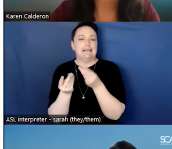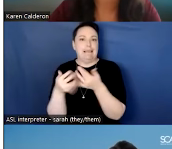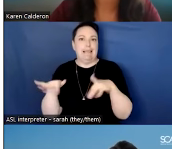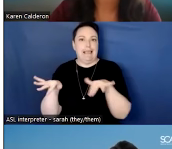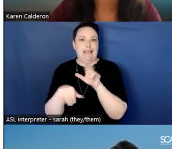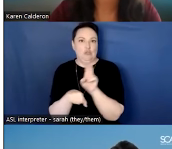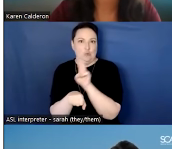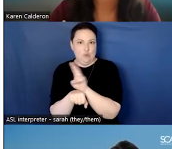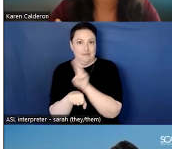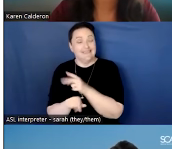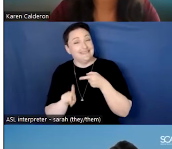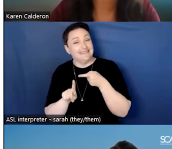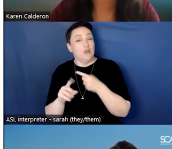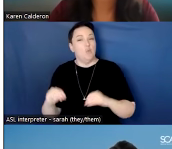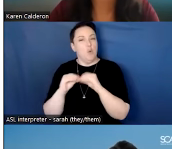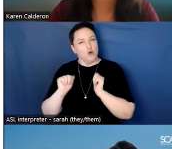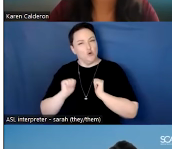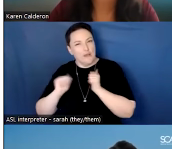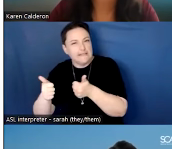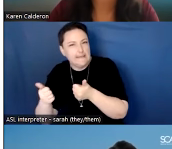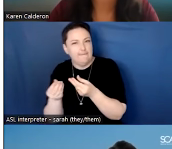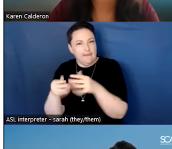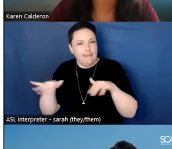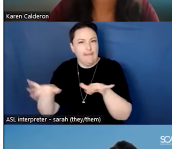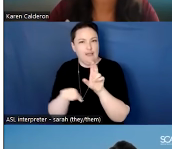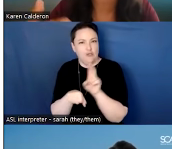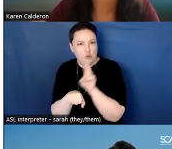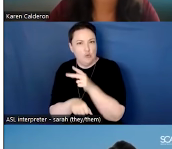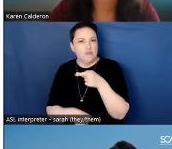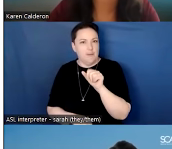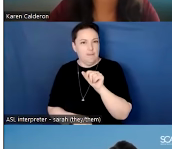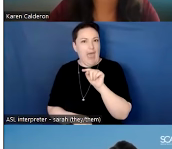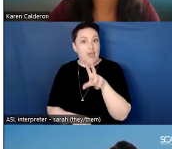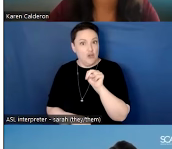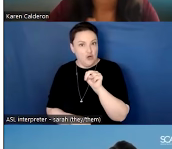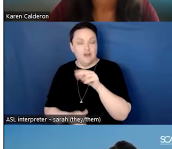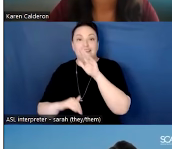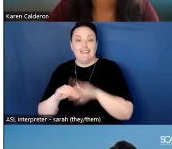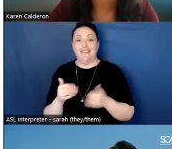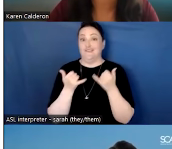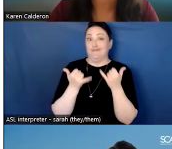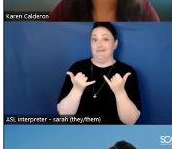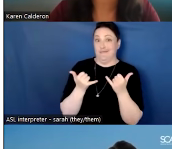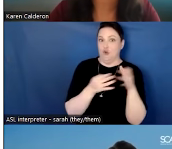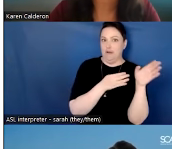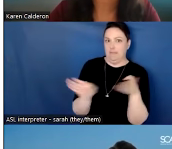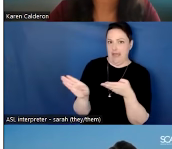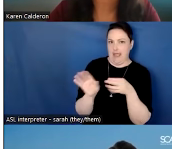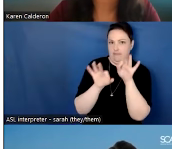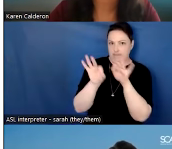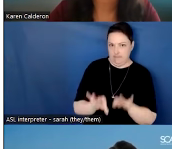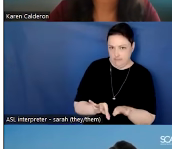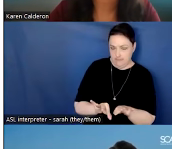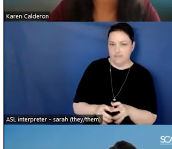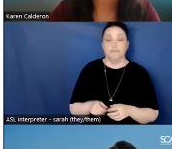more aggressive land use development plan patterns than what would be in the plan. And it would